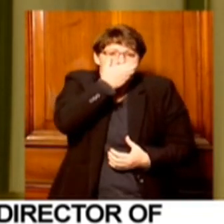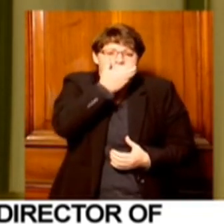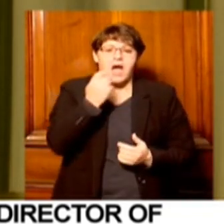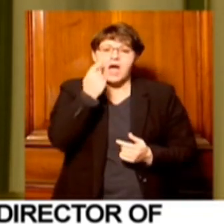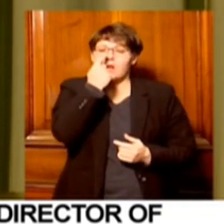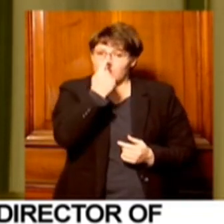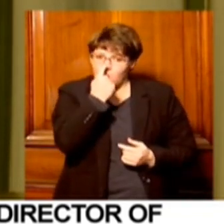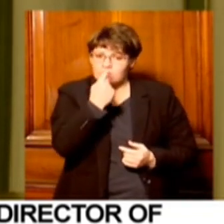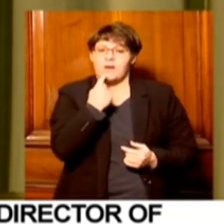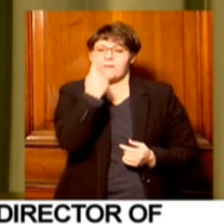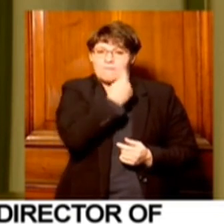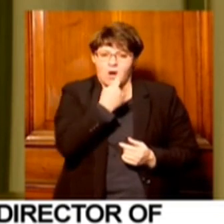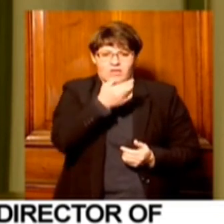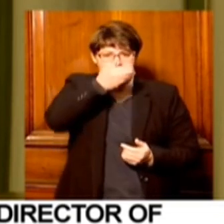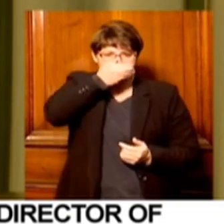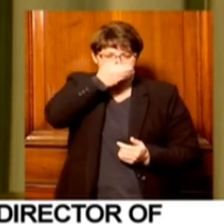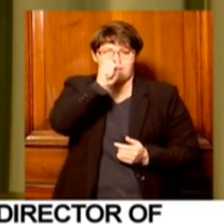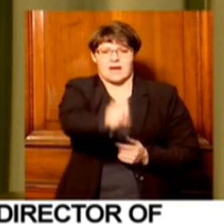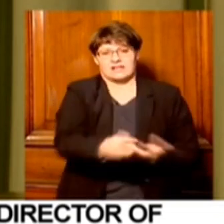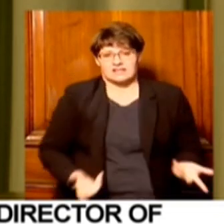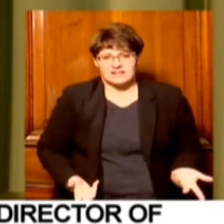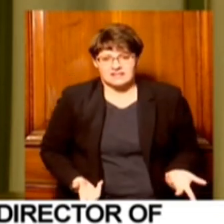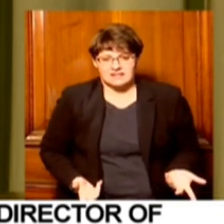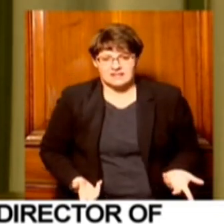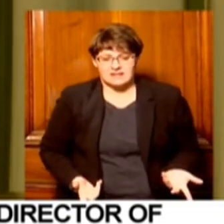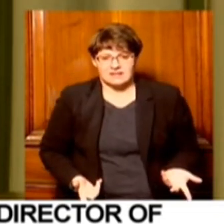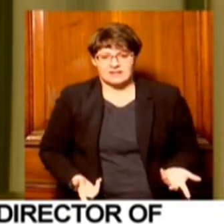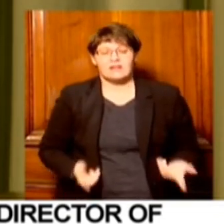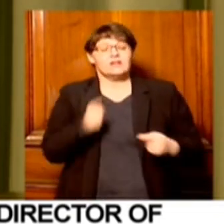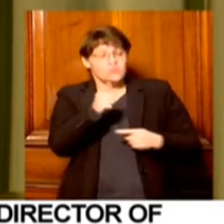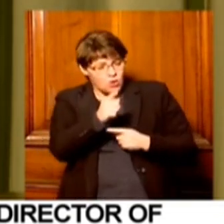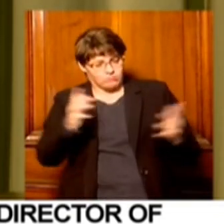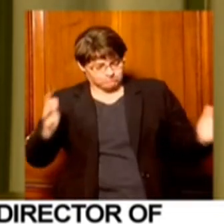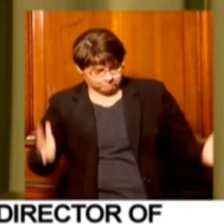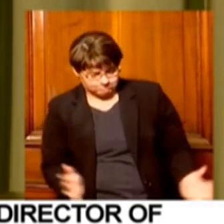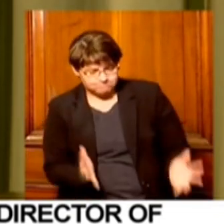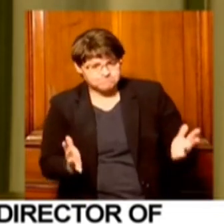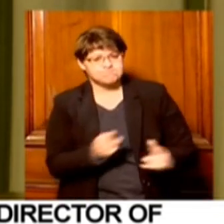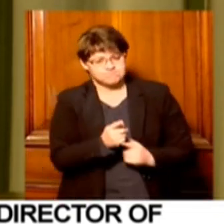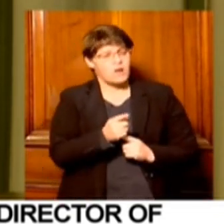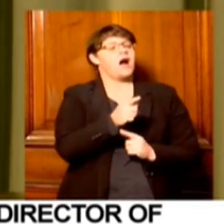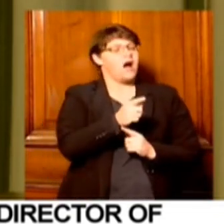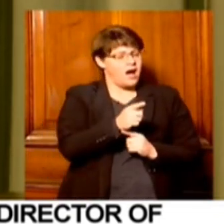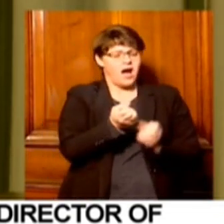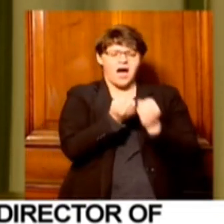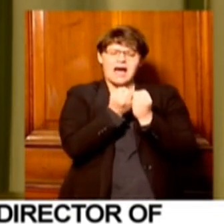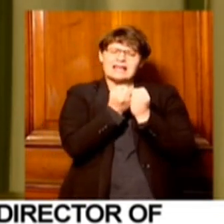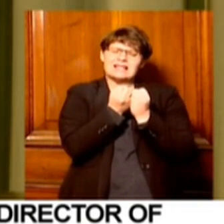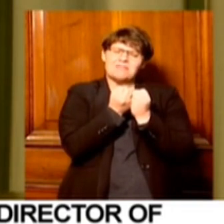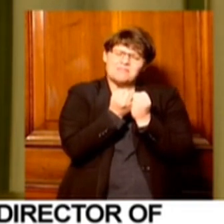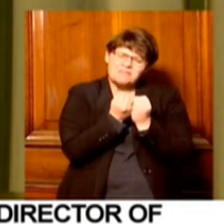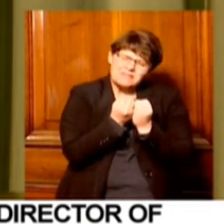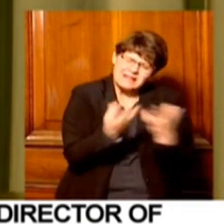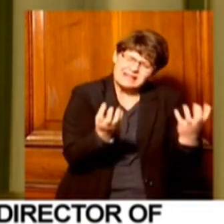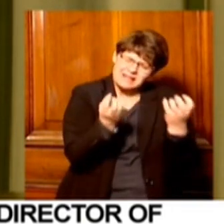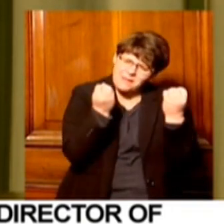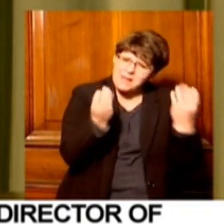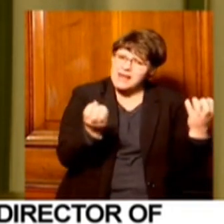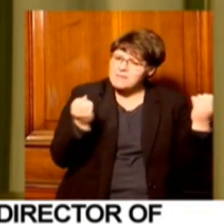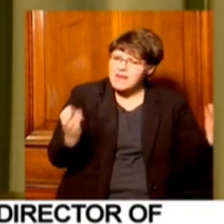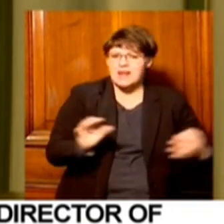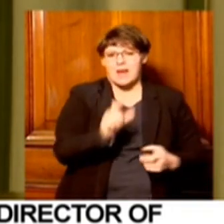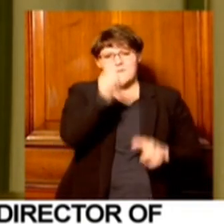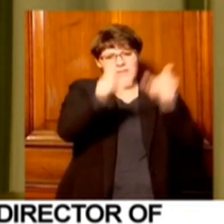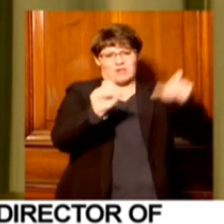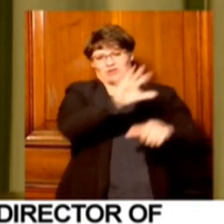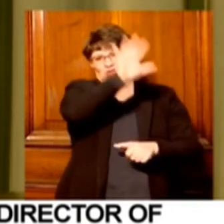nose and mouth. And we are encouraged by many South Africans who